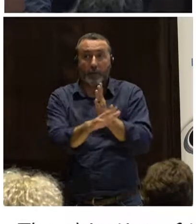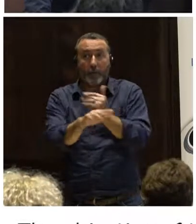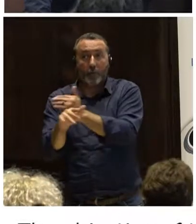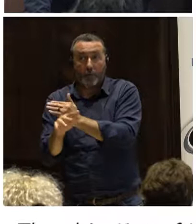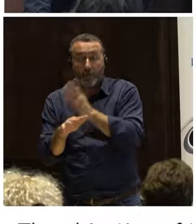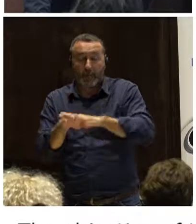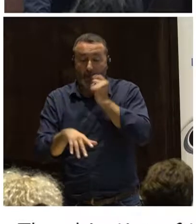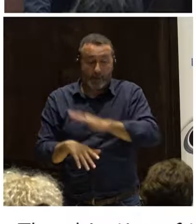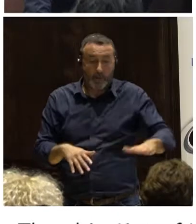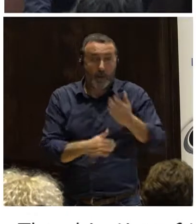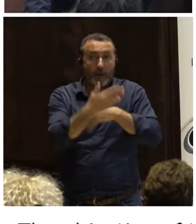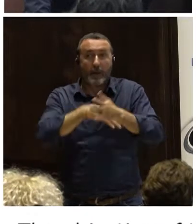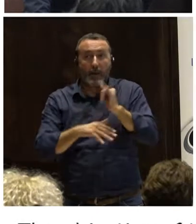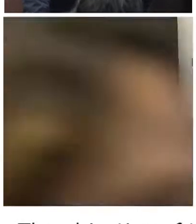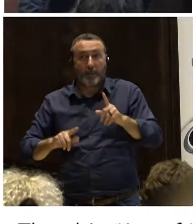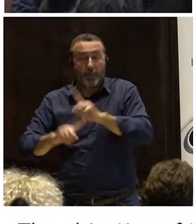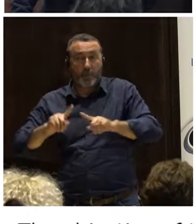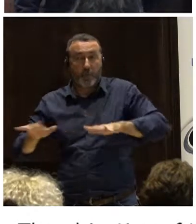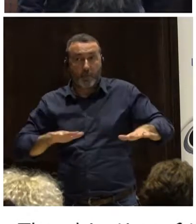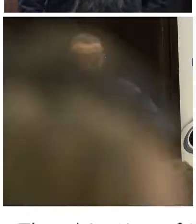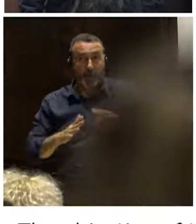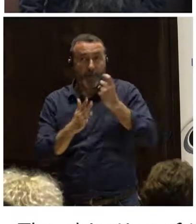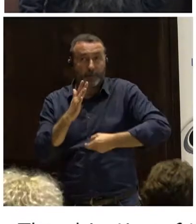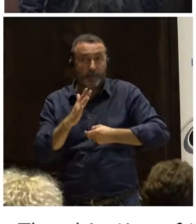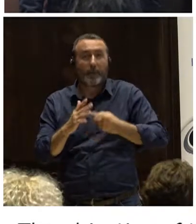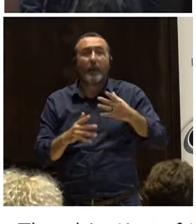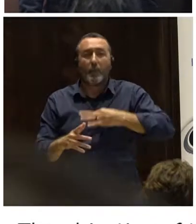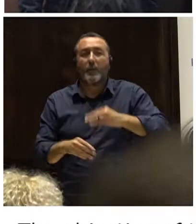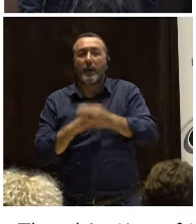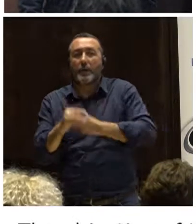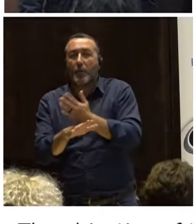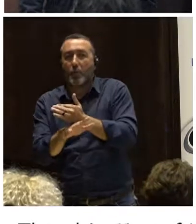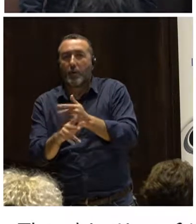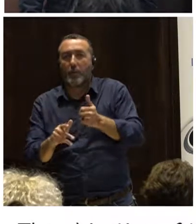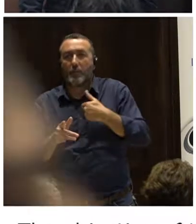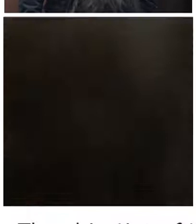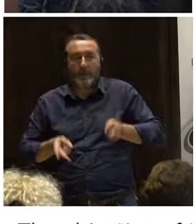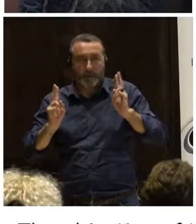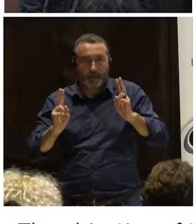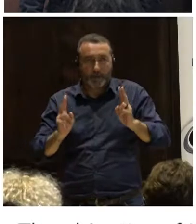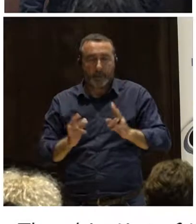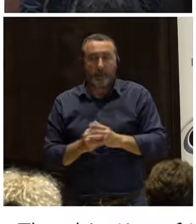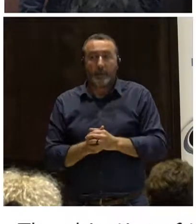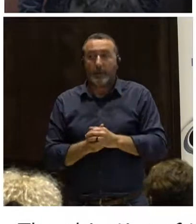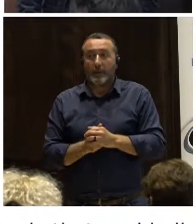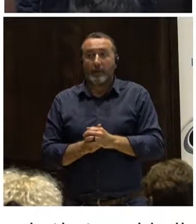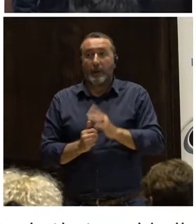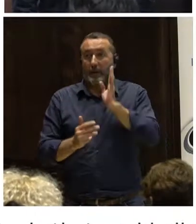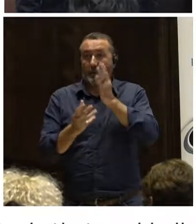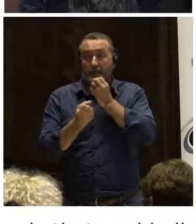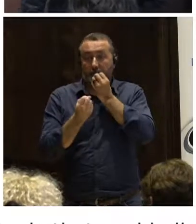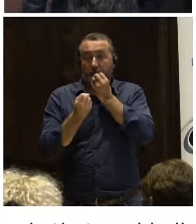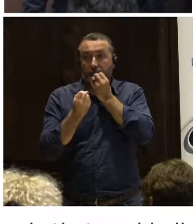to play freely. So, as I told you before, we are